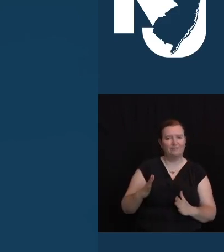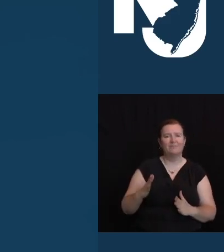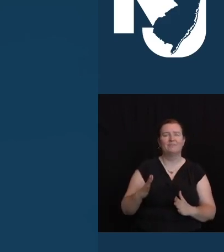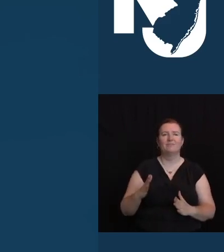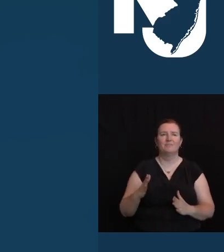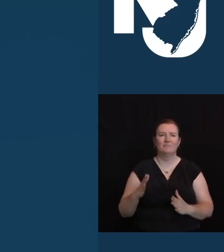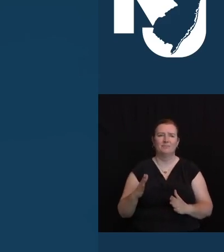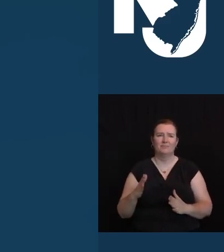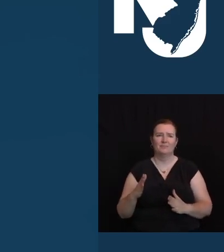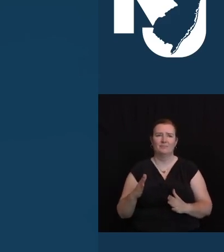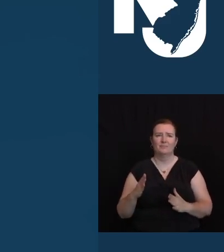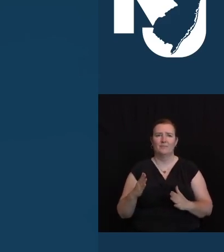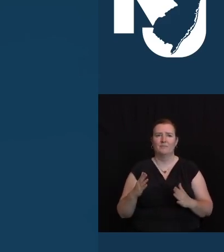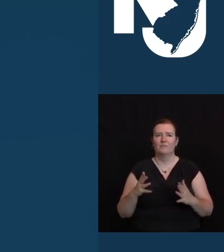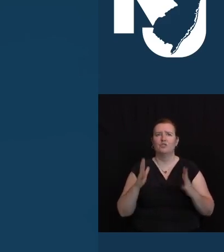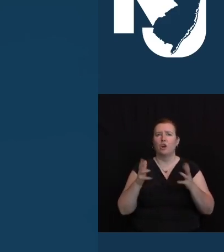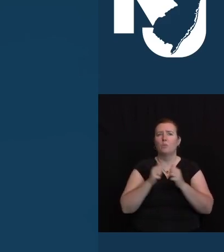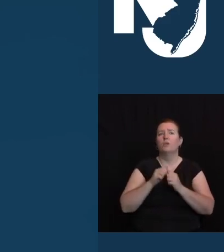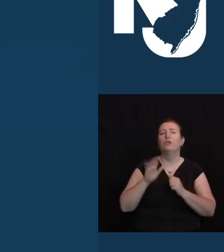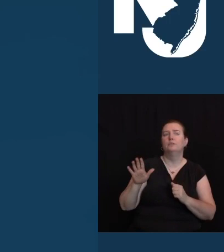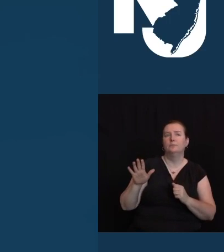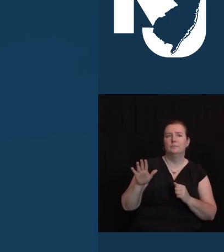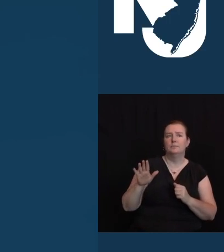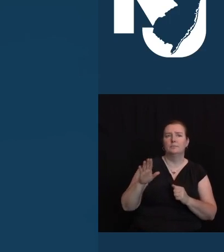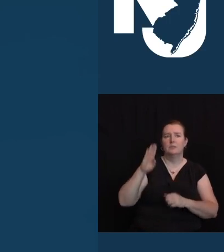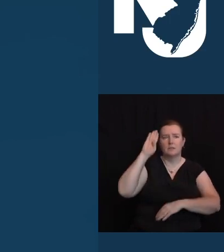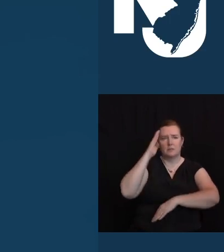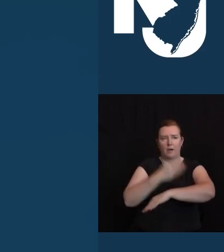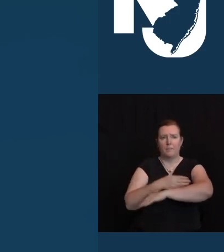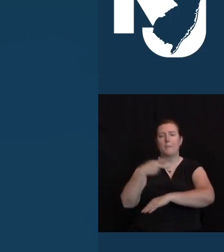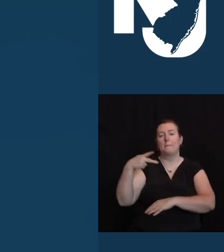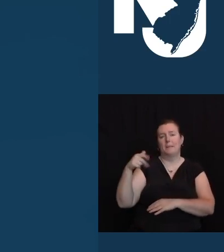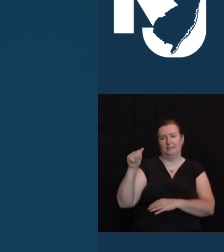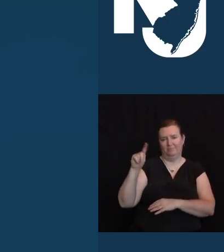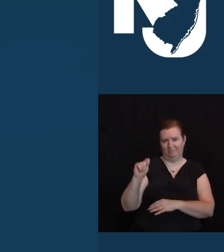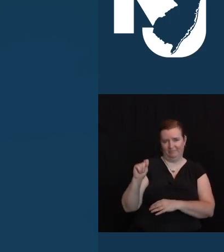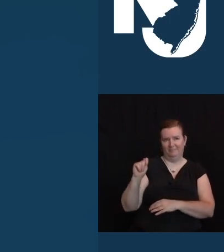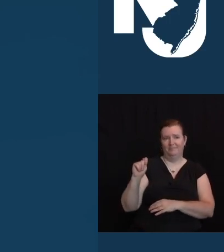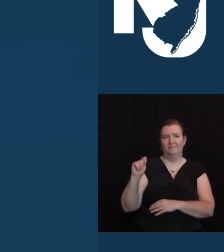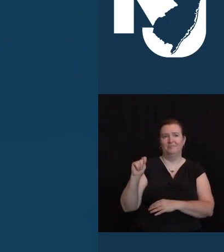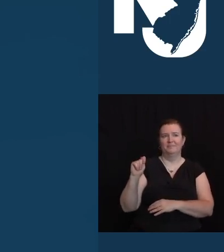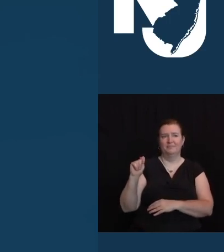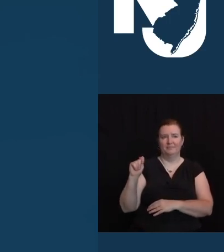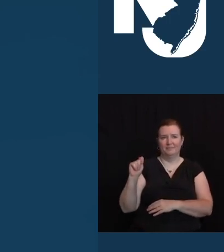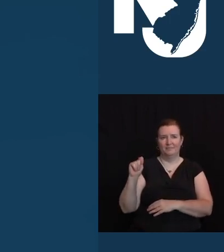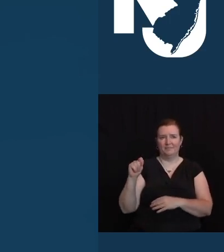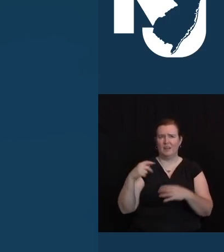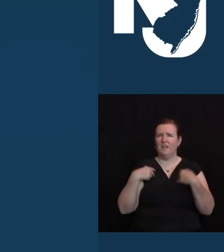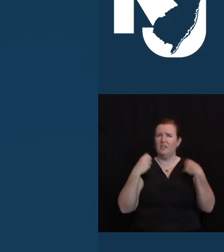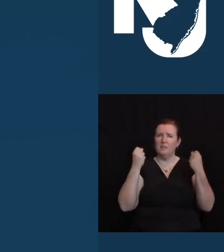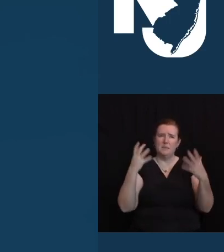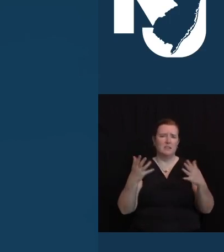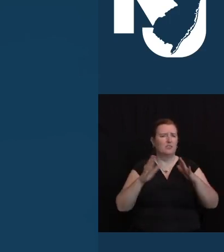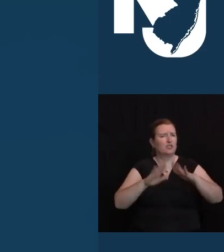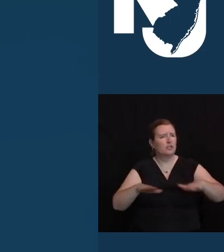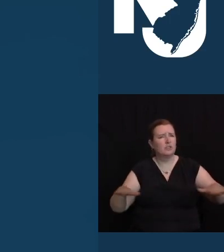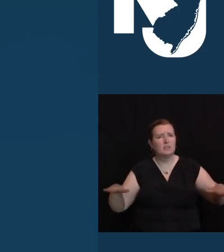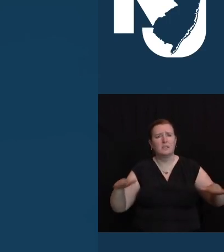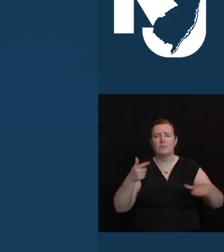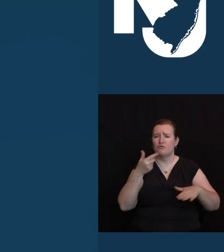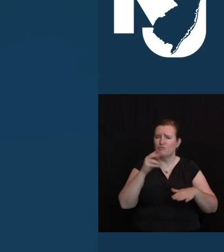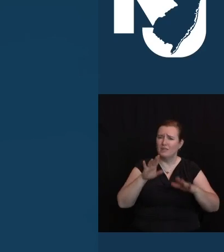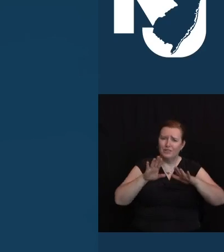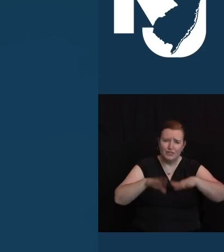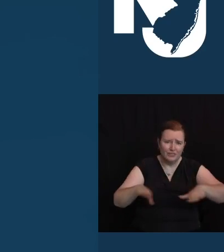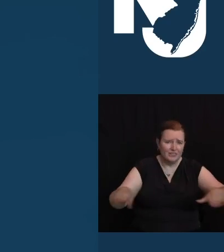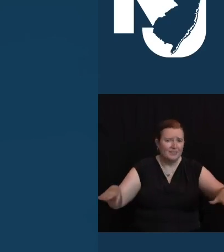great honor of speaking with Pat on Monday, and sons David and Joseph, along with many more grandchildren, great-grandchildren, and great-great-grandchildren, and